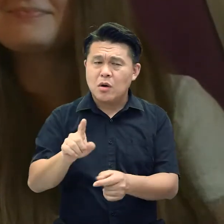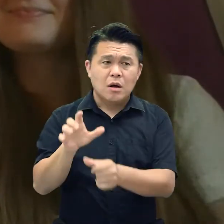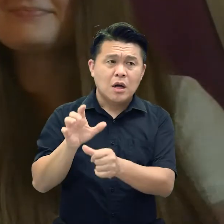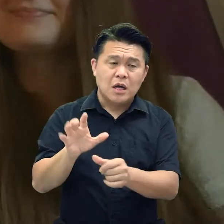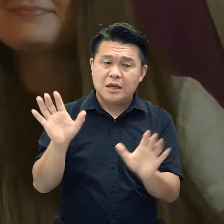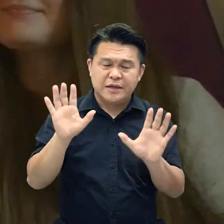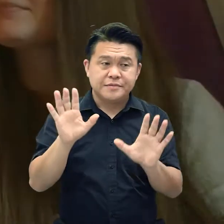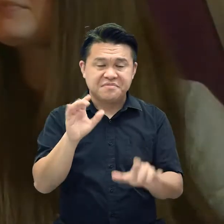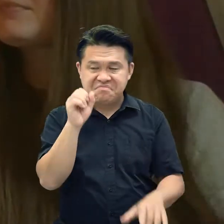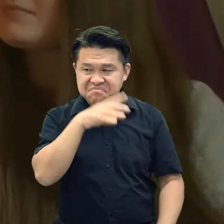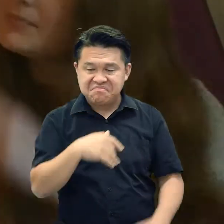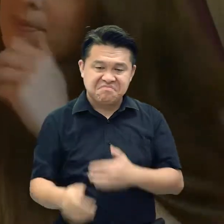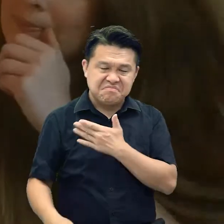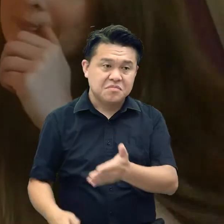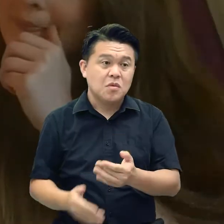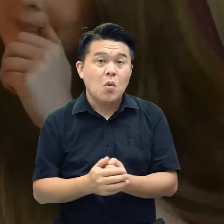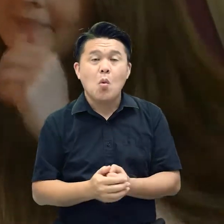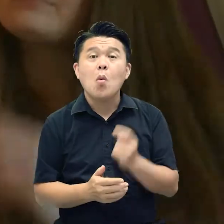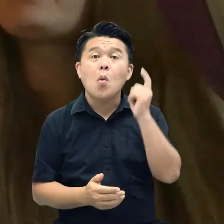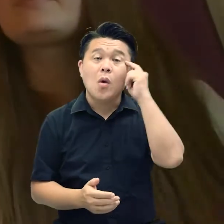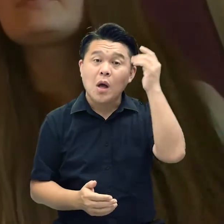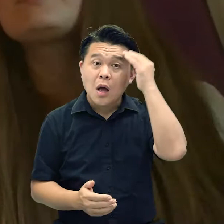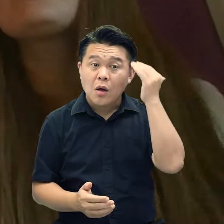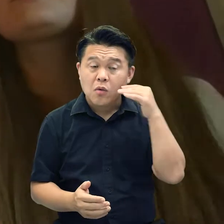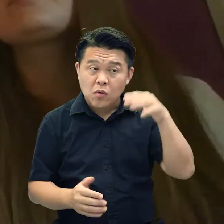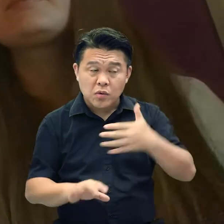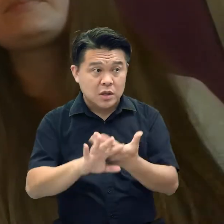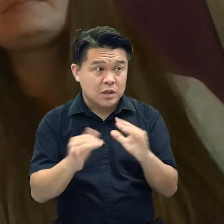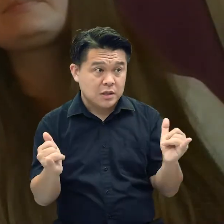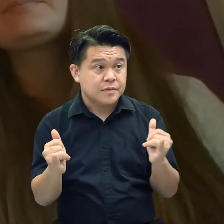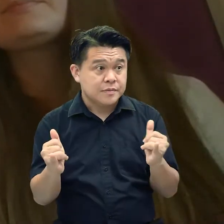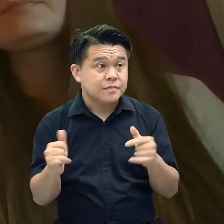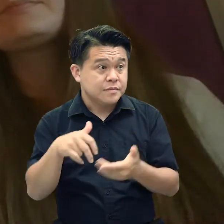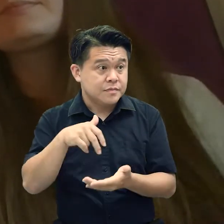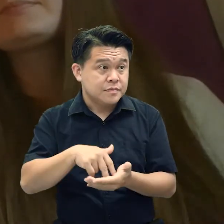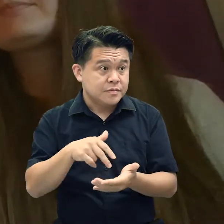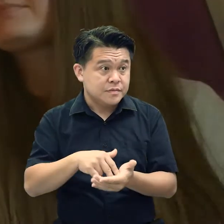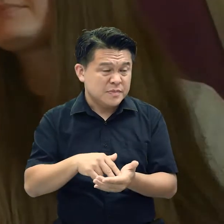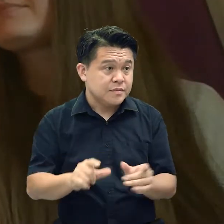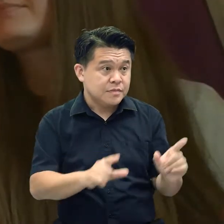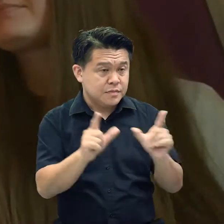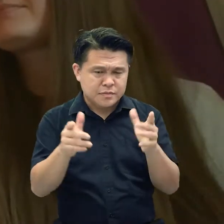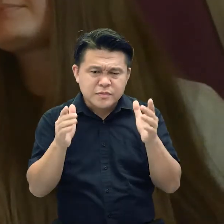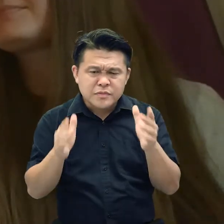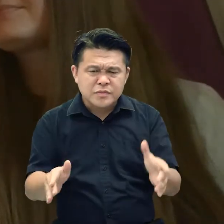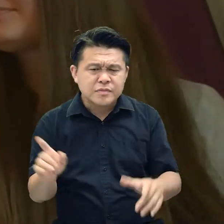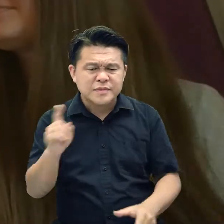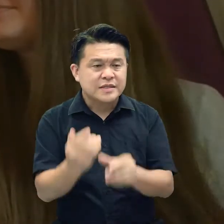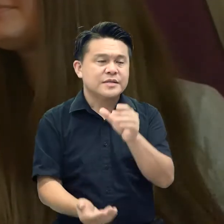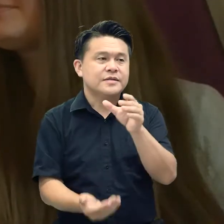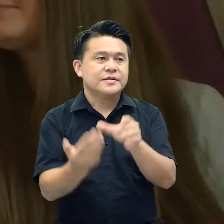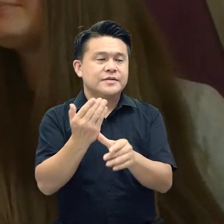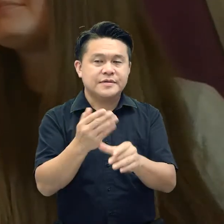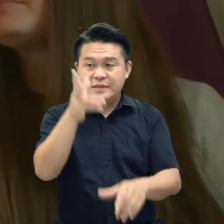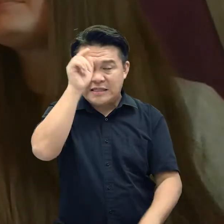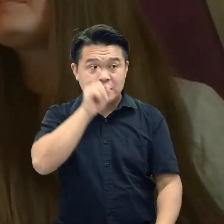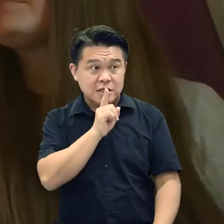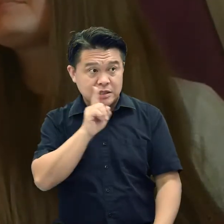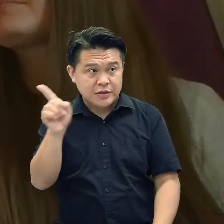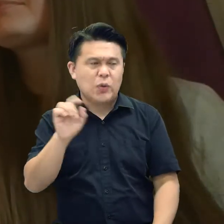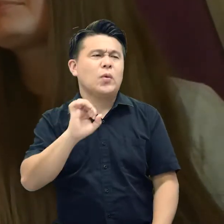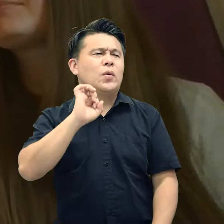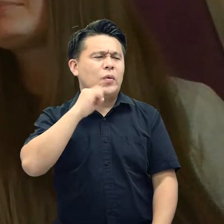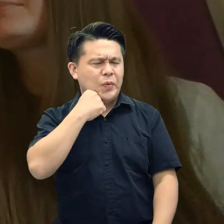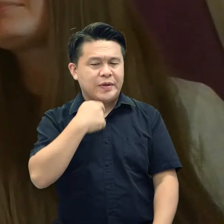because, you know, as a foreigner in Korea living for so many years, I know that we cannot really report it to the police, you